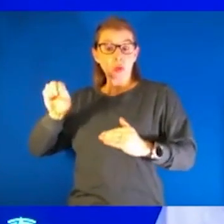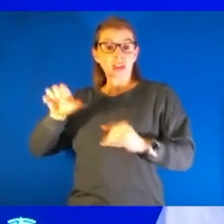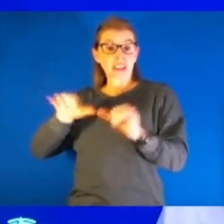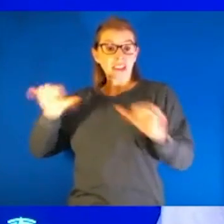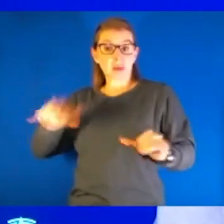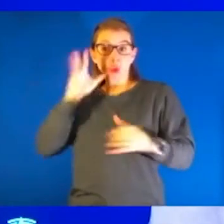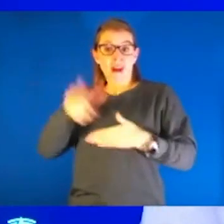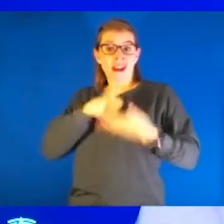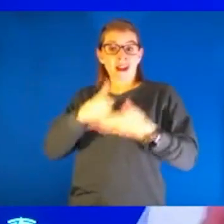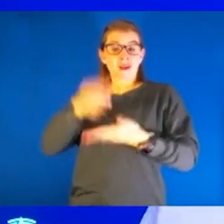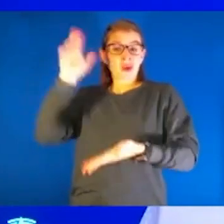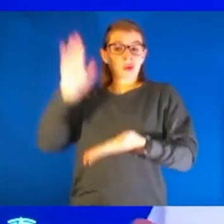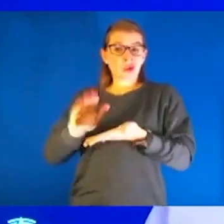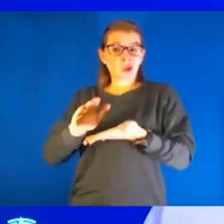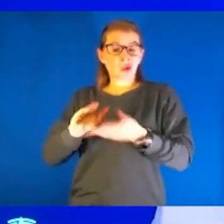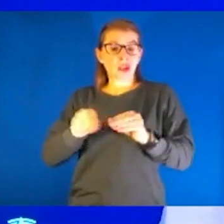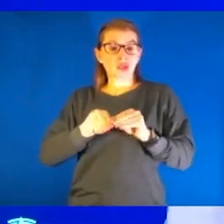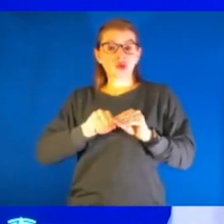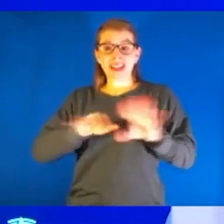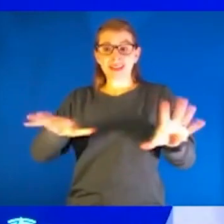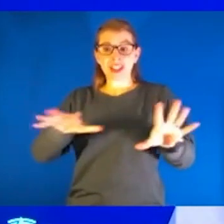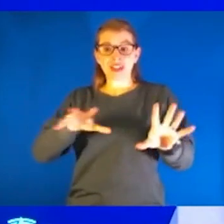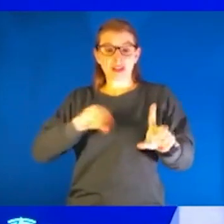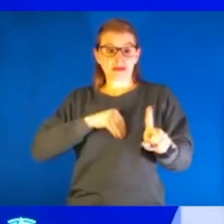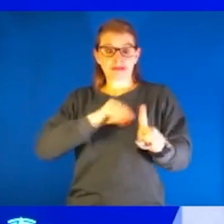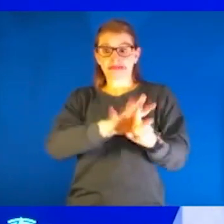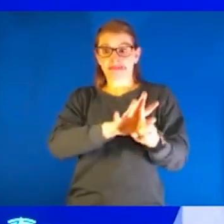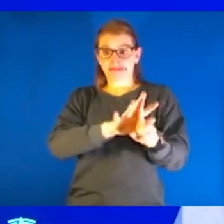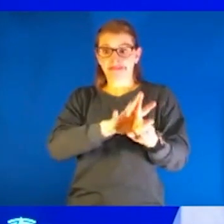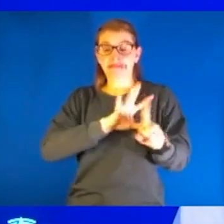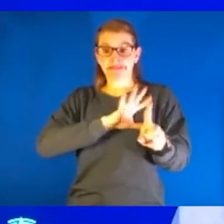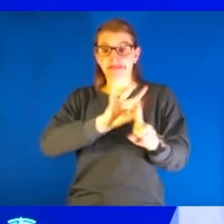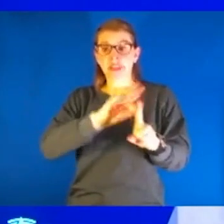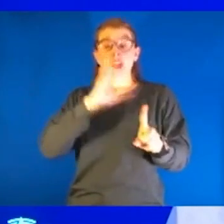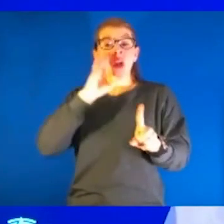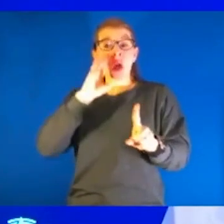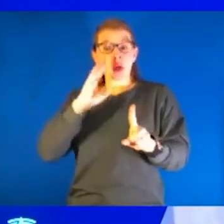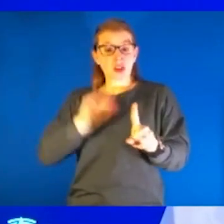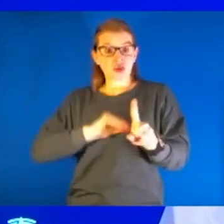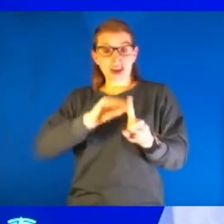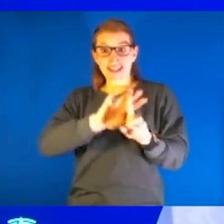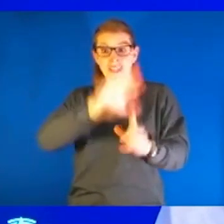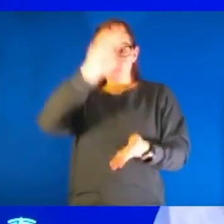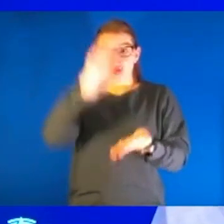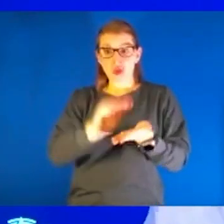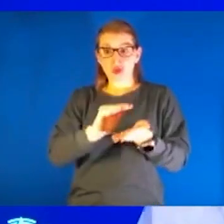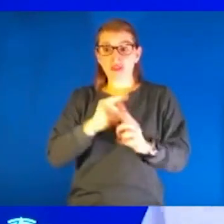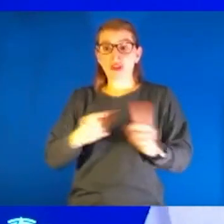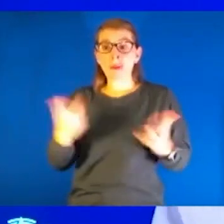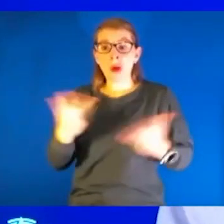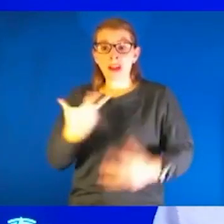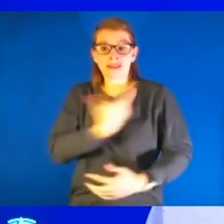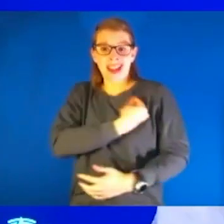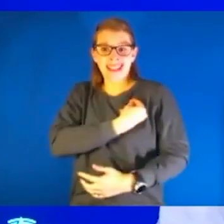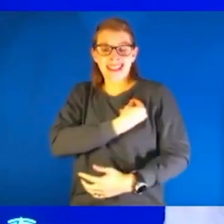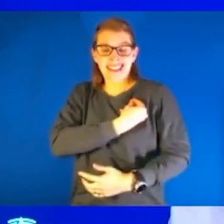reduce transmission, and we know that there is good evidence that transmission is reduced in those vaccinated households when as many people as possible